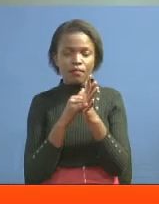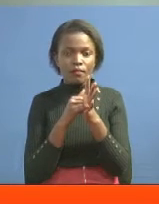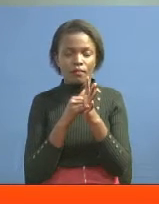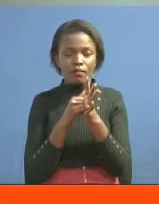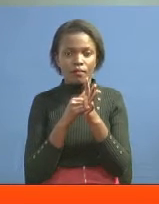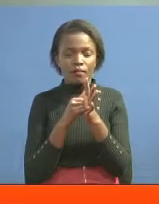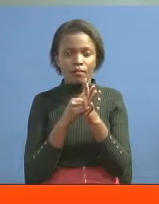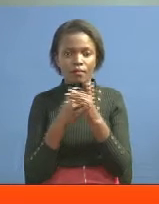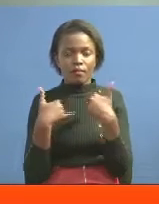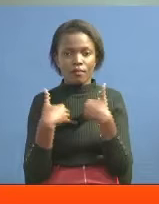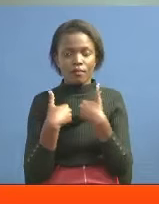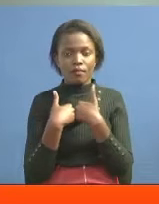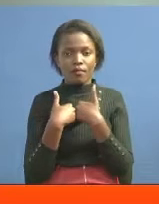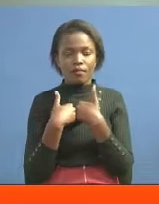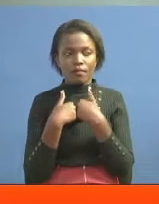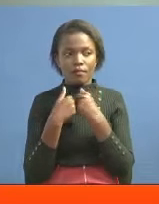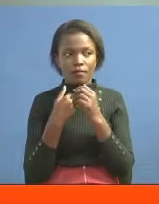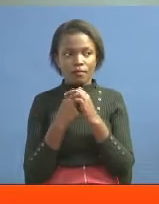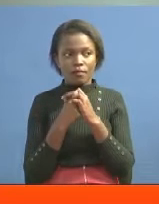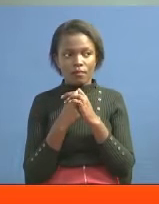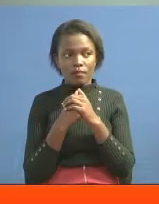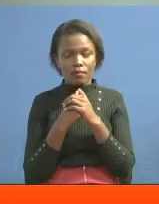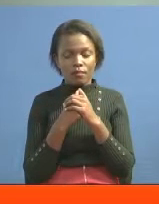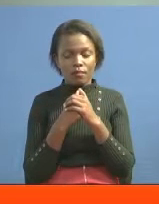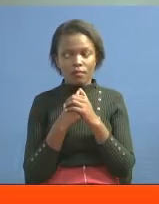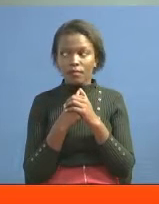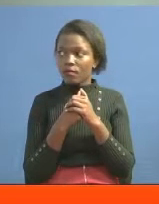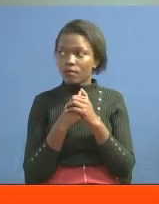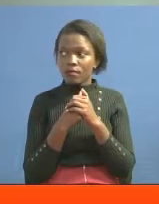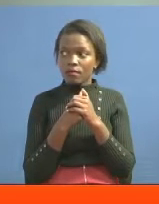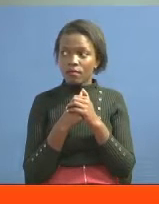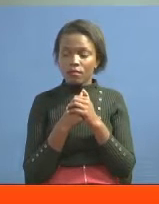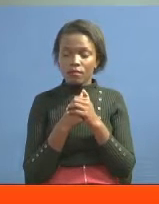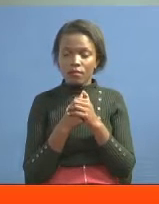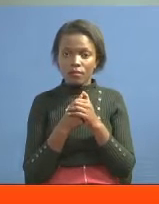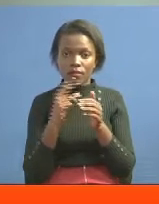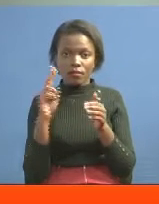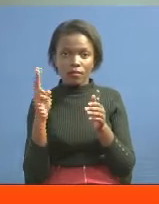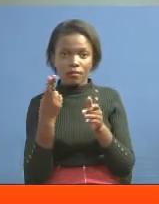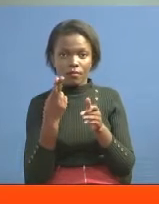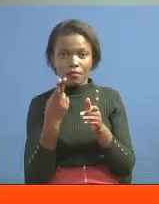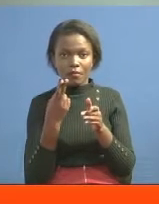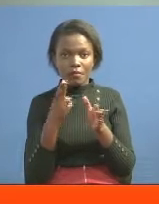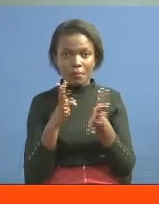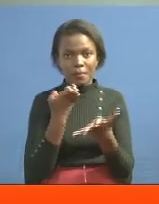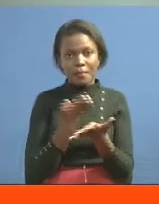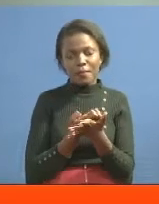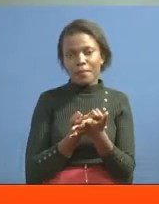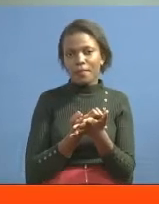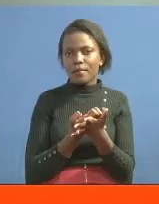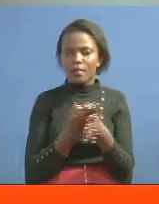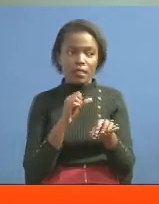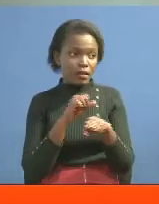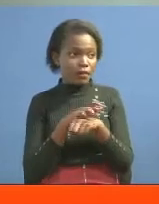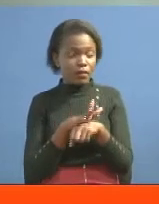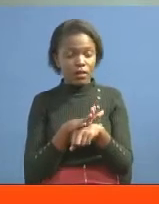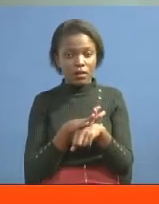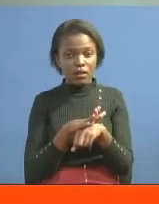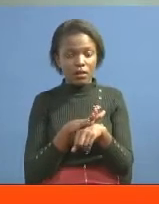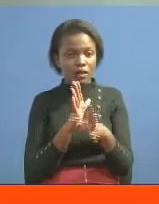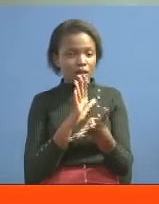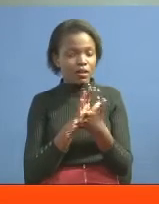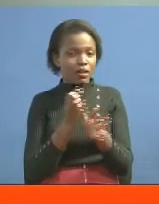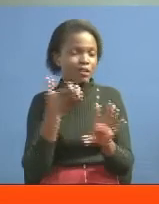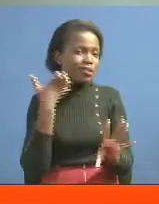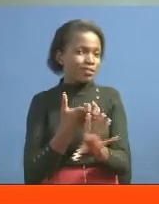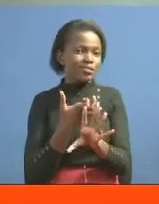might not have known of? And are we in a second shock? Is the economy being affected harder than